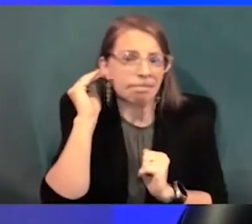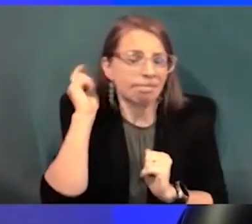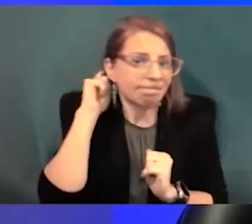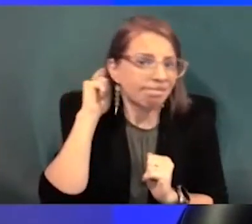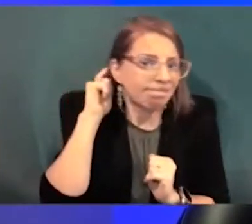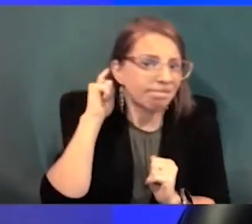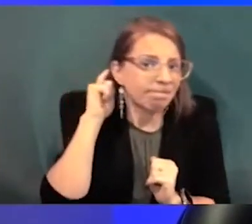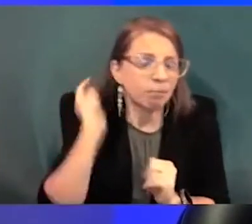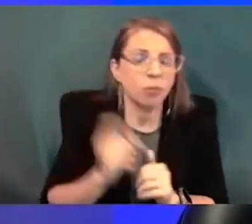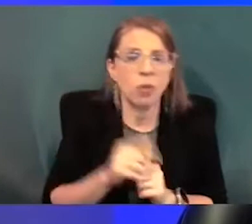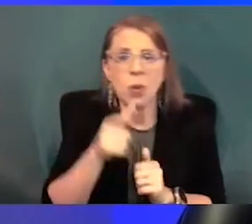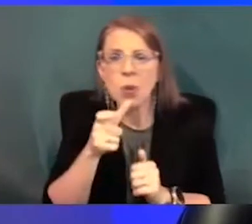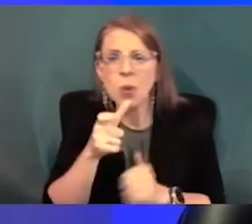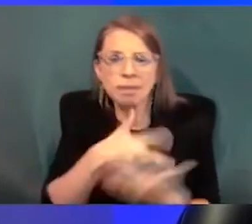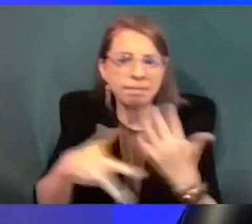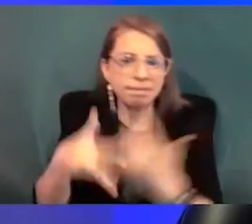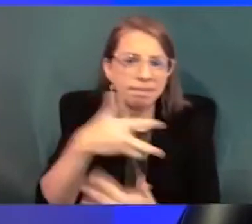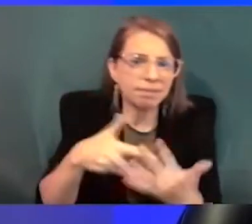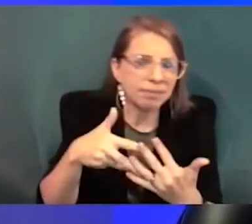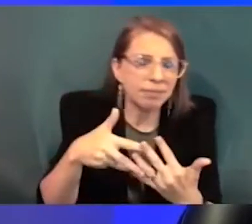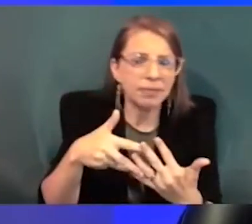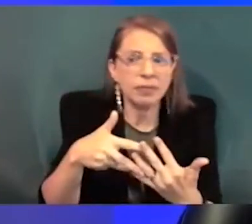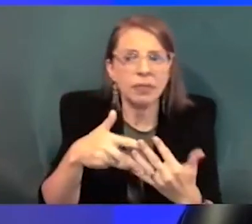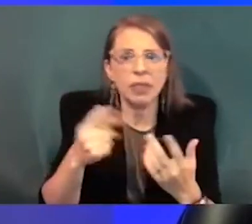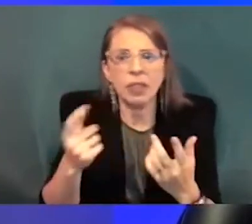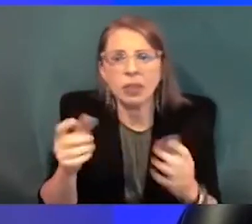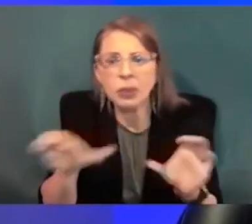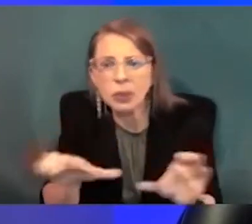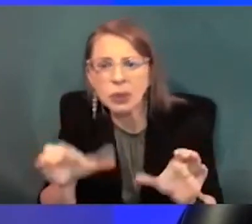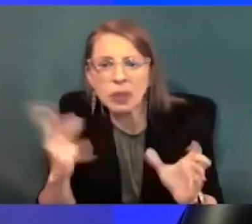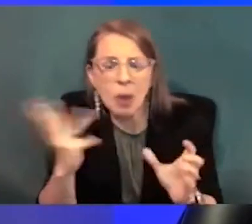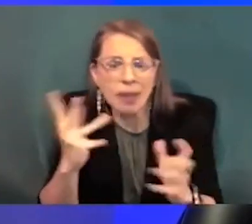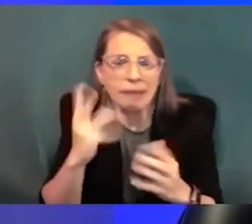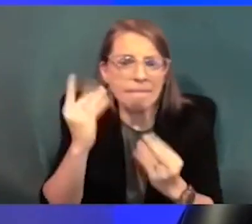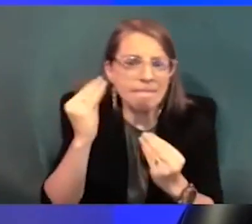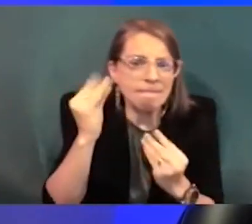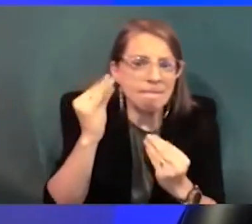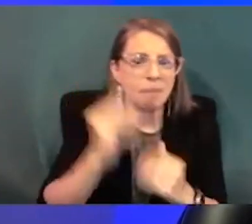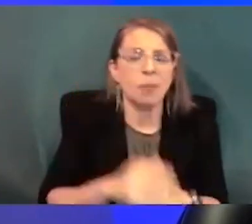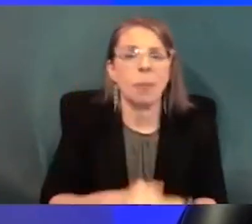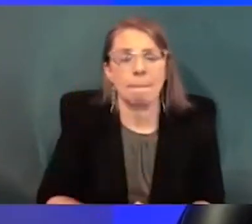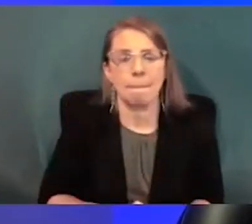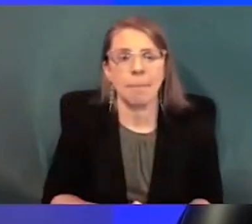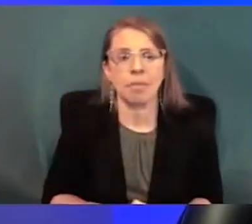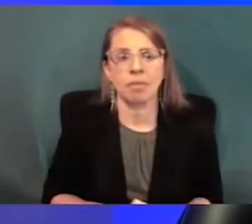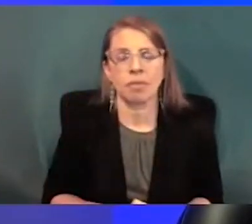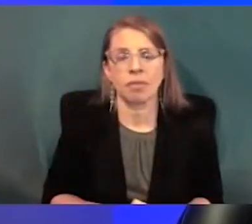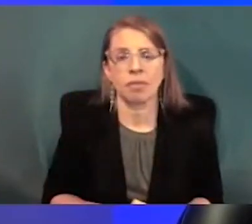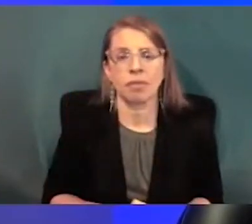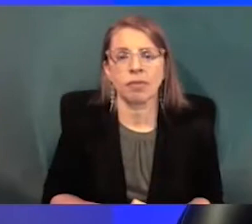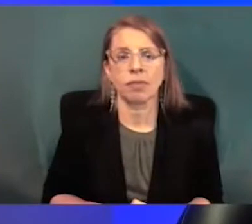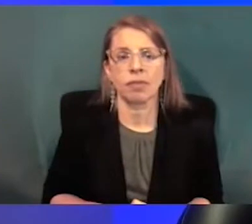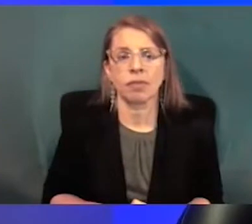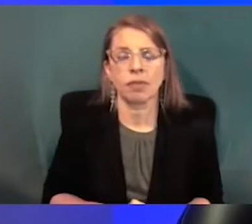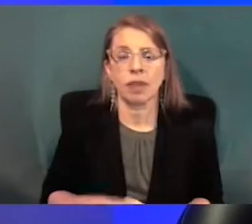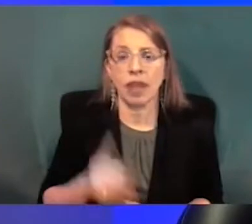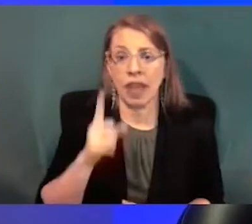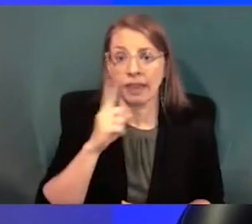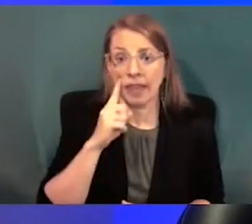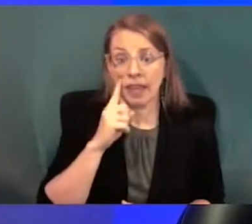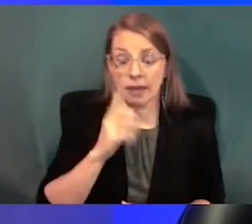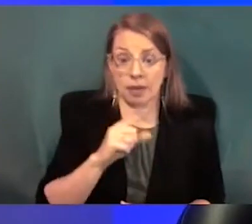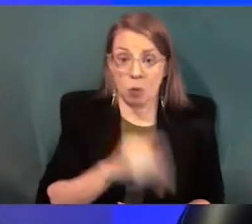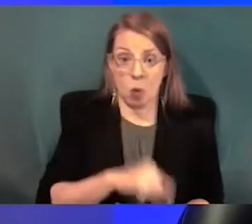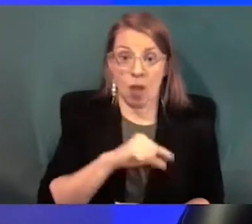of who you're around and what you're doing. I think from a quality of life, it